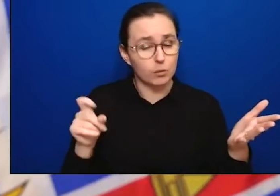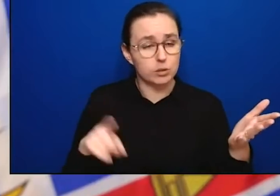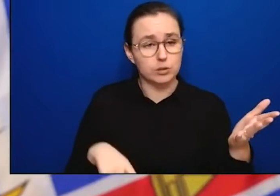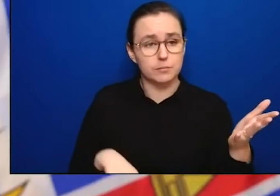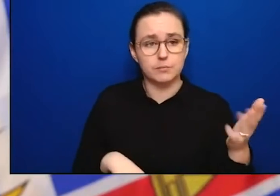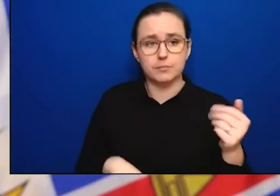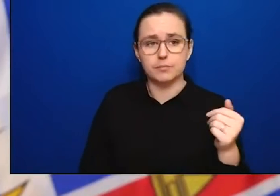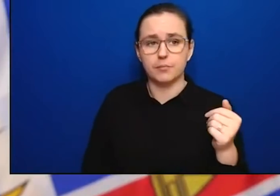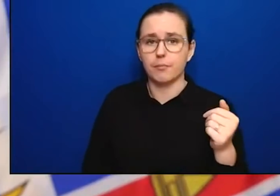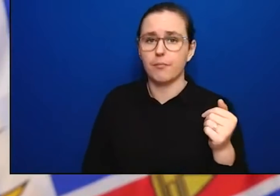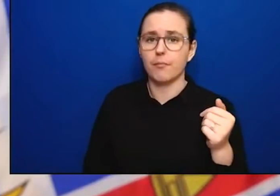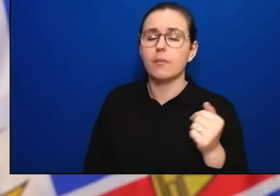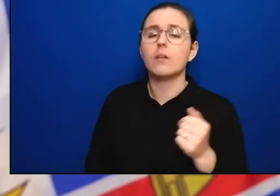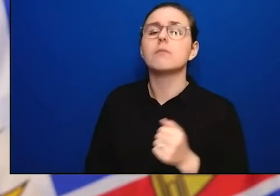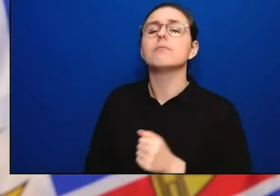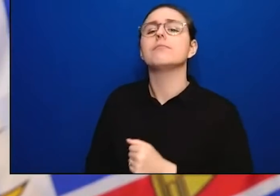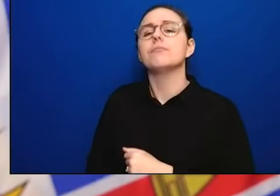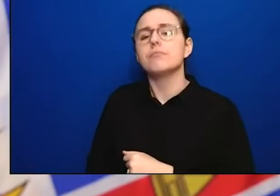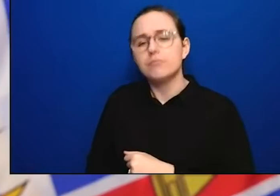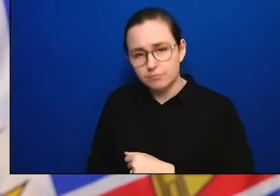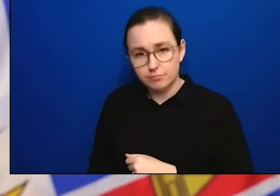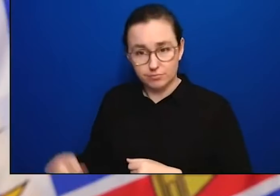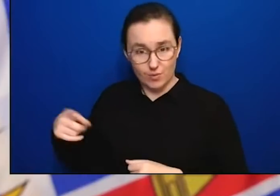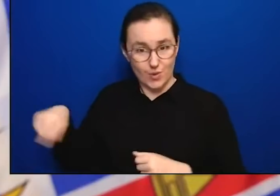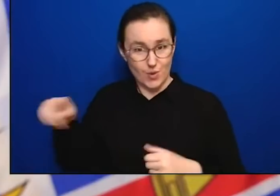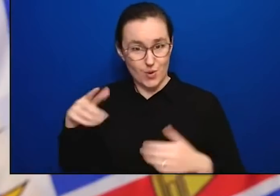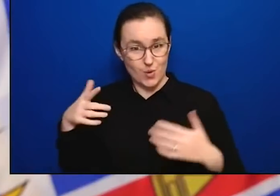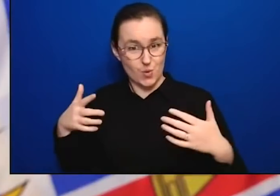Sure, thanks. Could you tell us a bit about